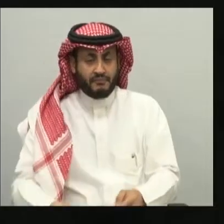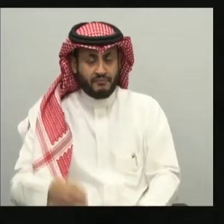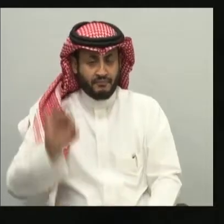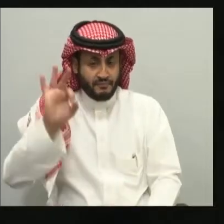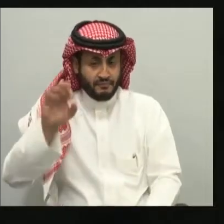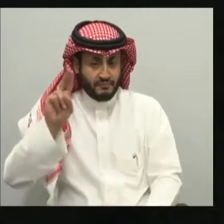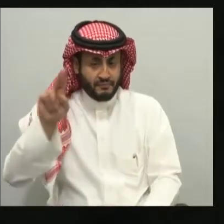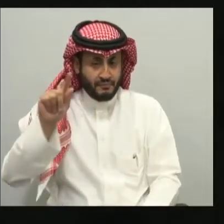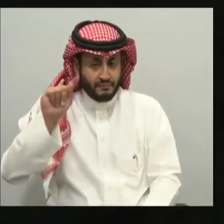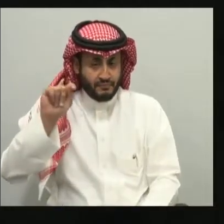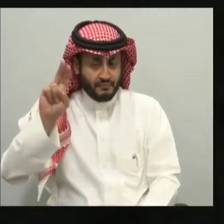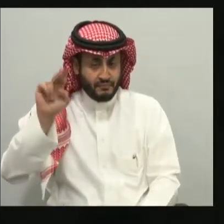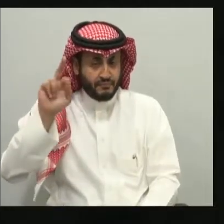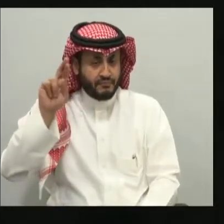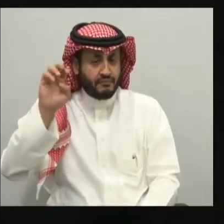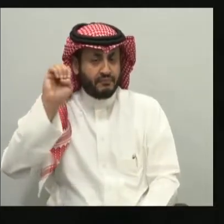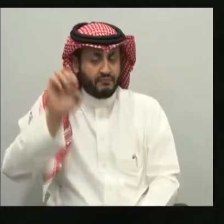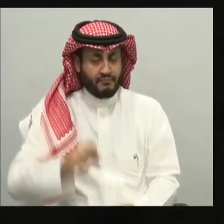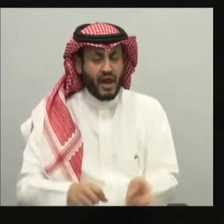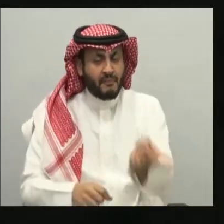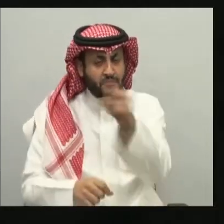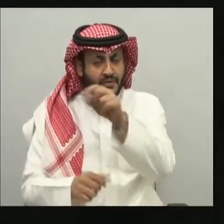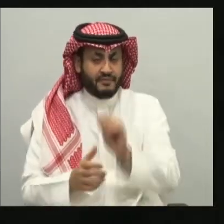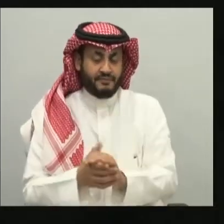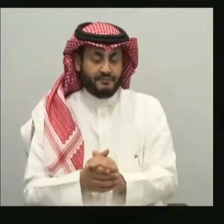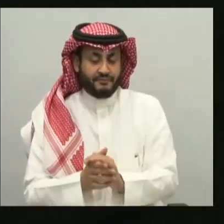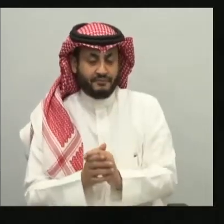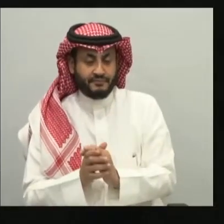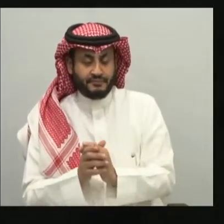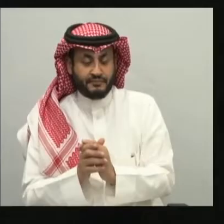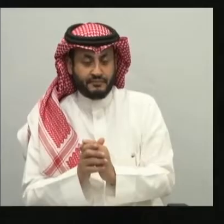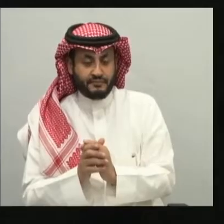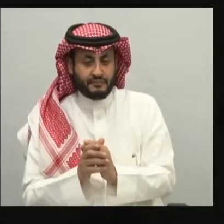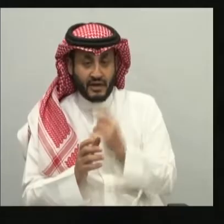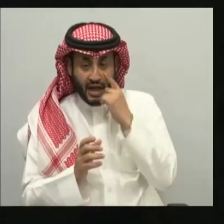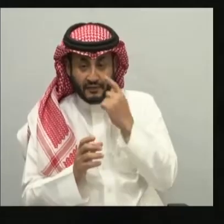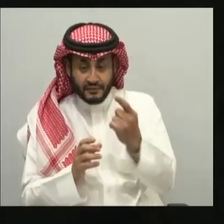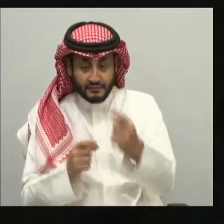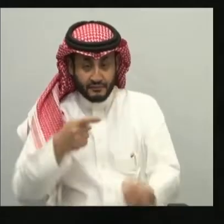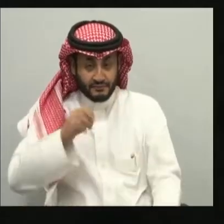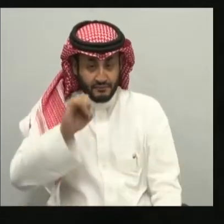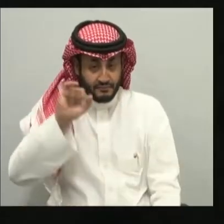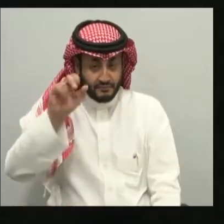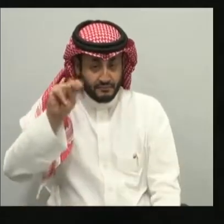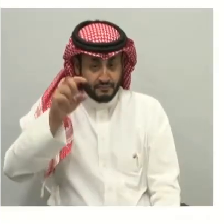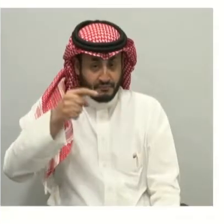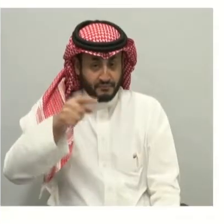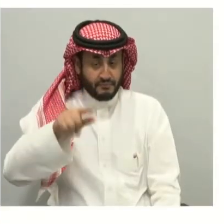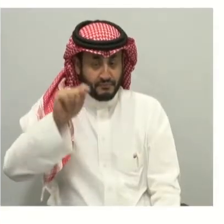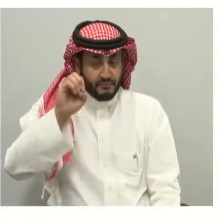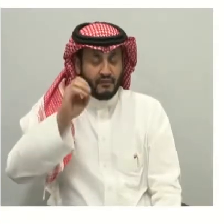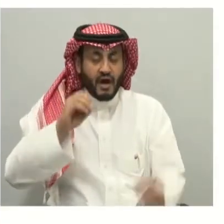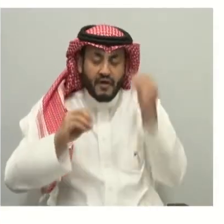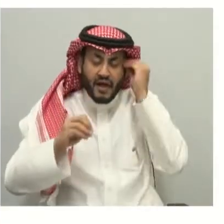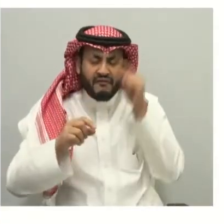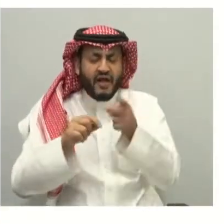use going to. We use going to talk about something that will happen in the future. And we said that we